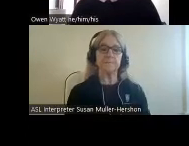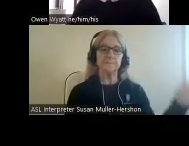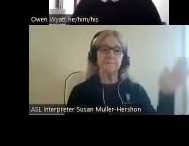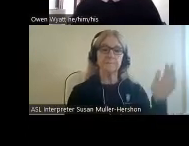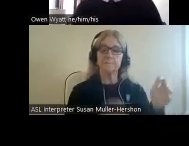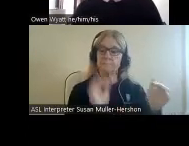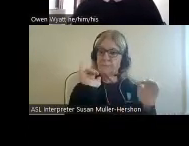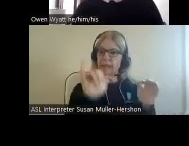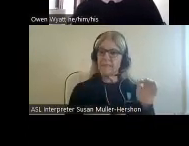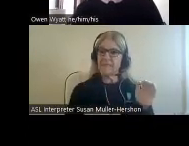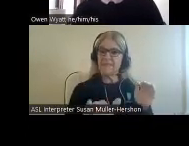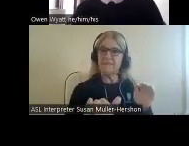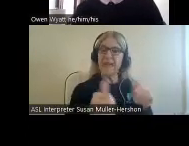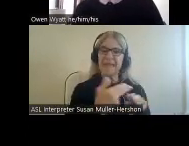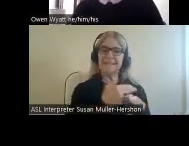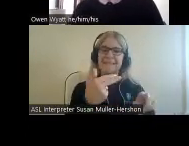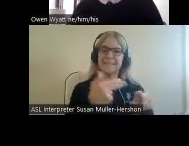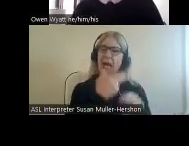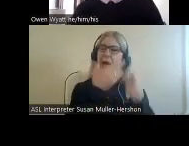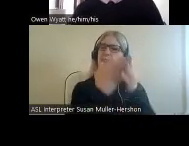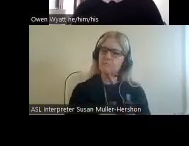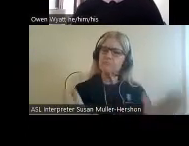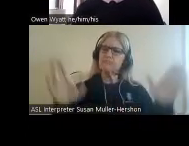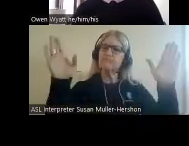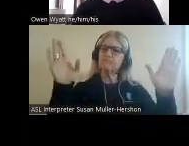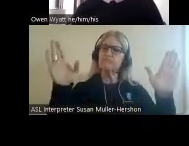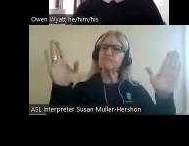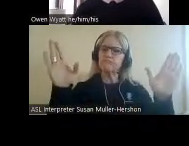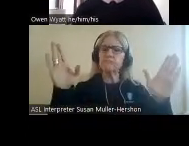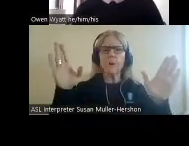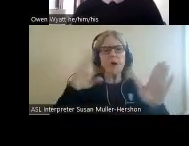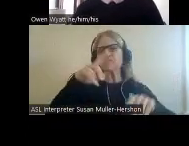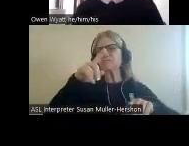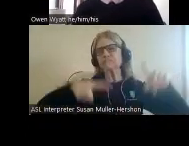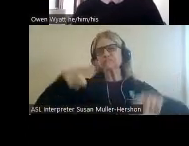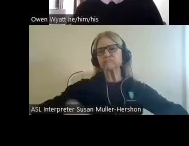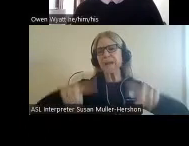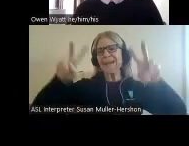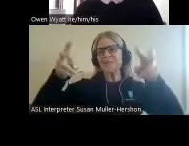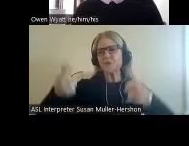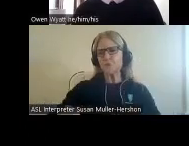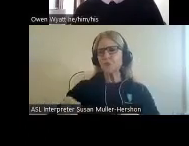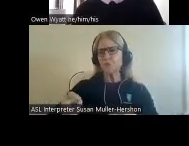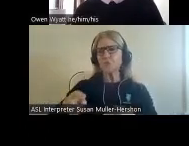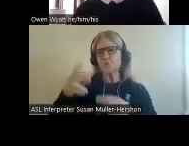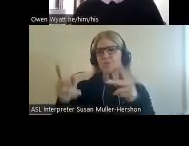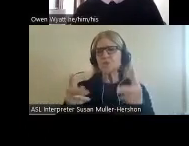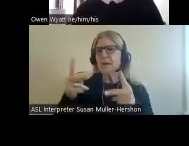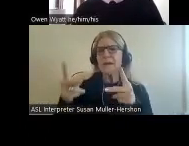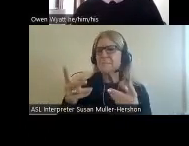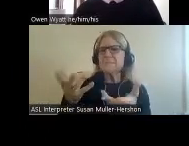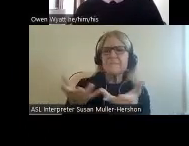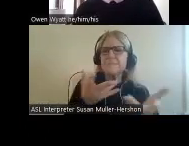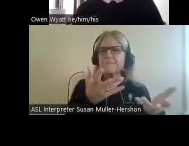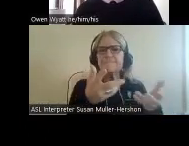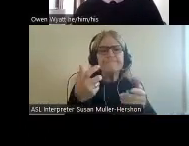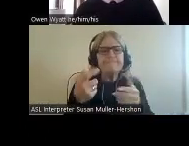This slide here, it's an overview of the type of issues that people seek help